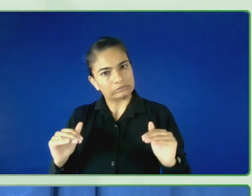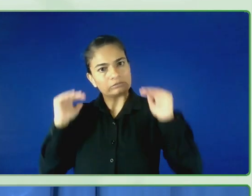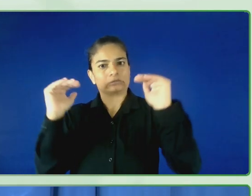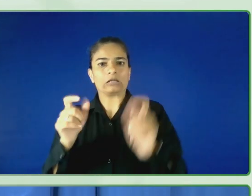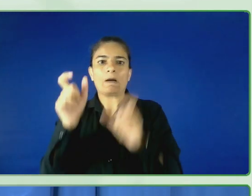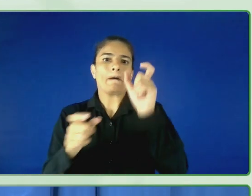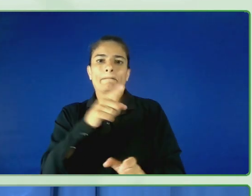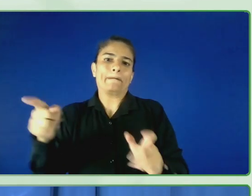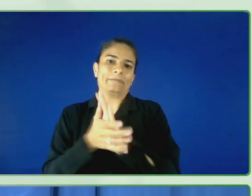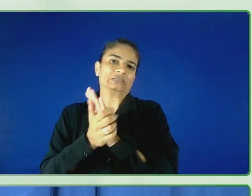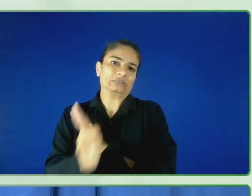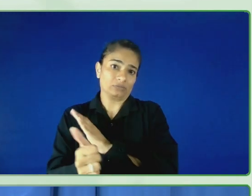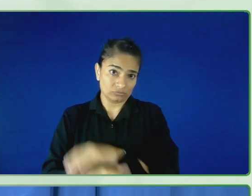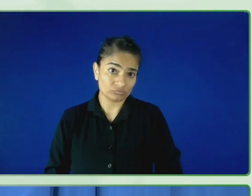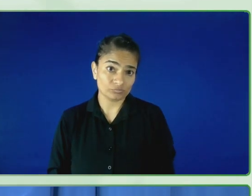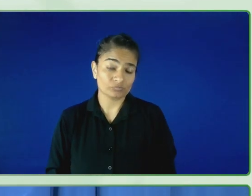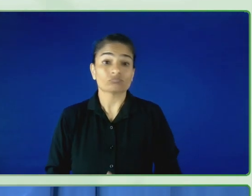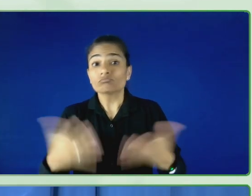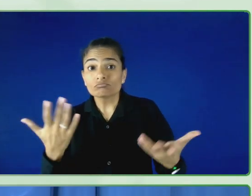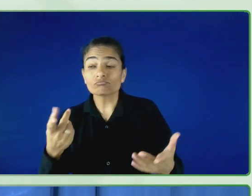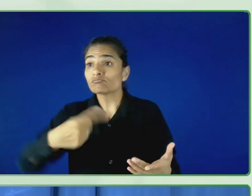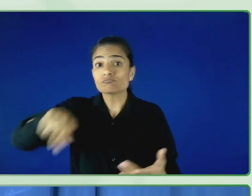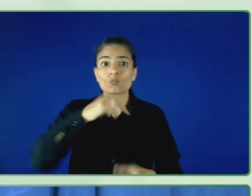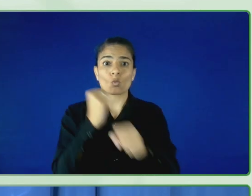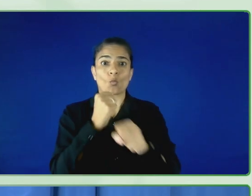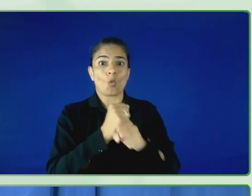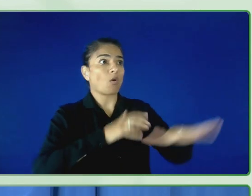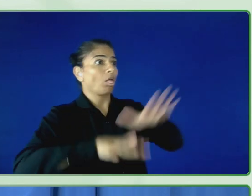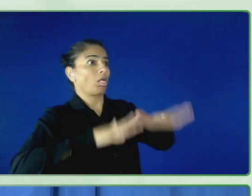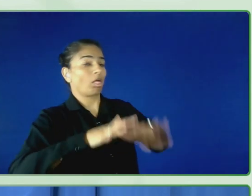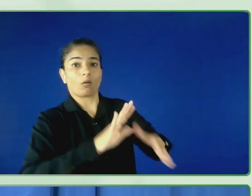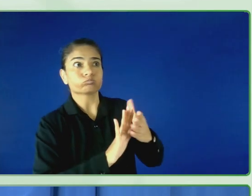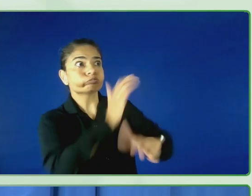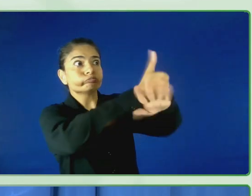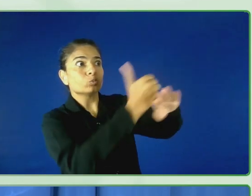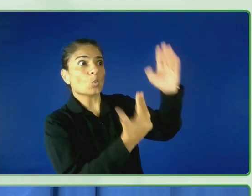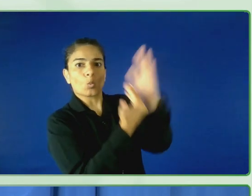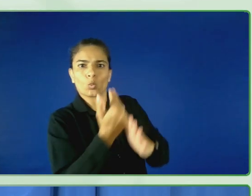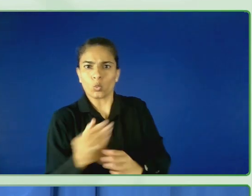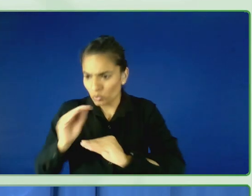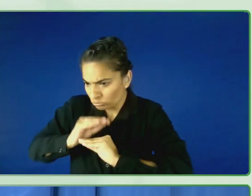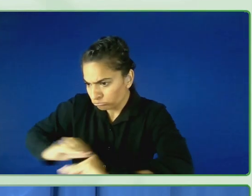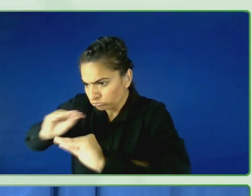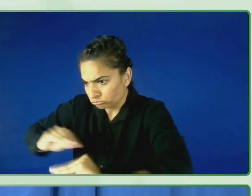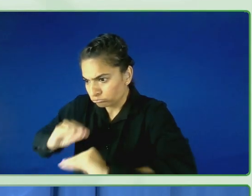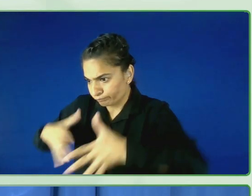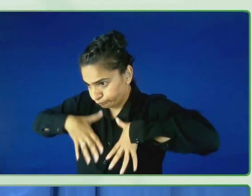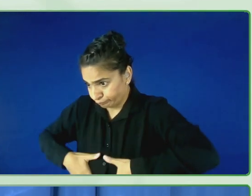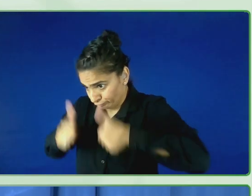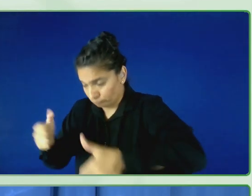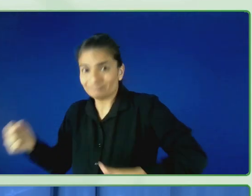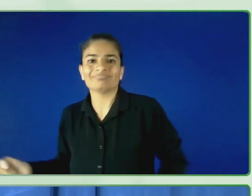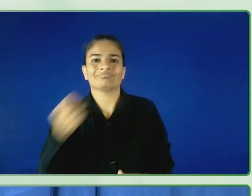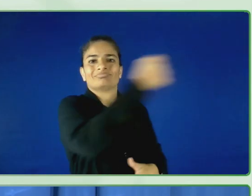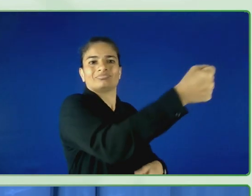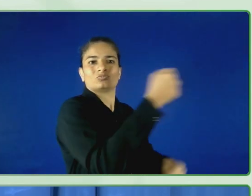to be ready for the jobs that are being created right now. So we are looking for the right partners to scale up our impact. Thank